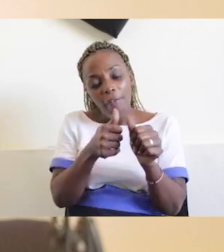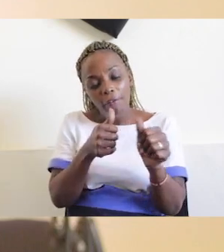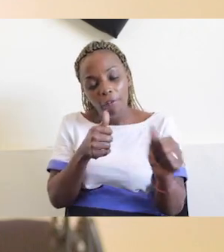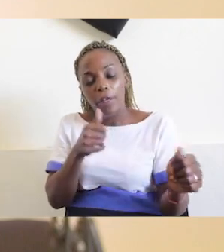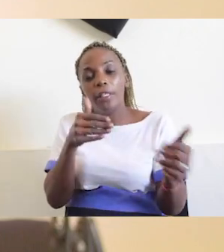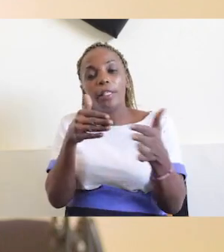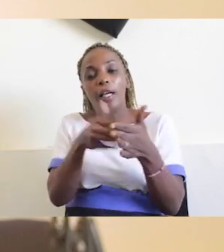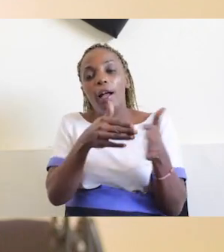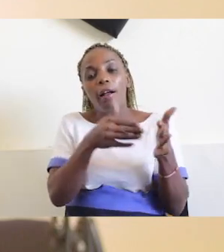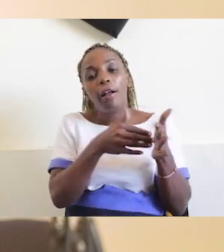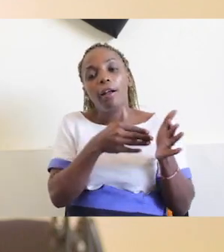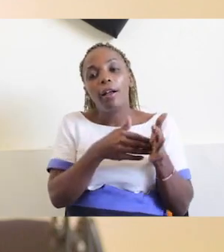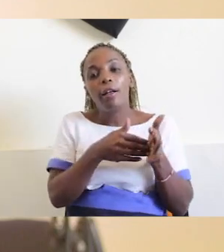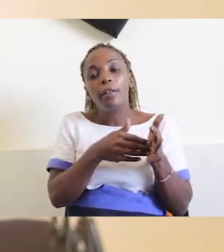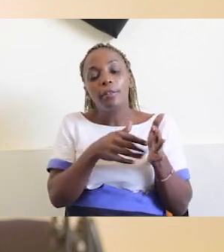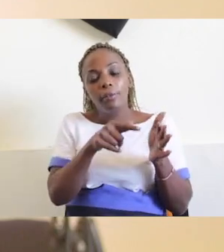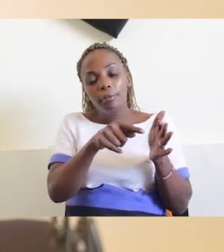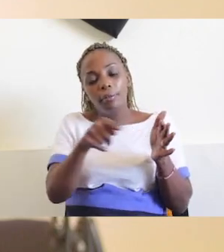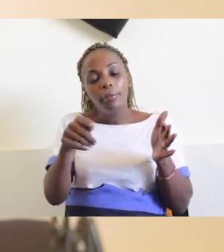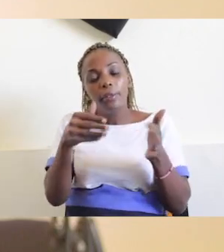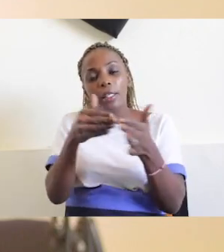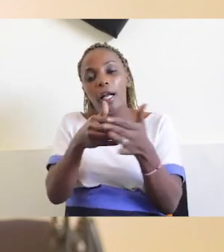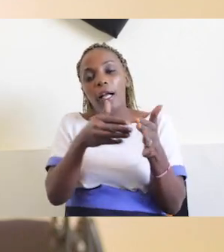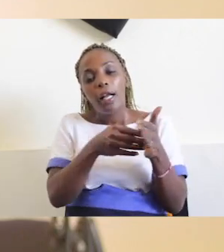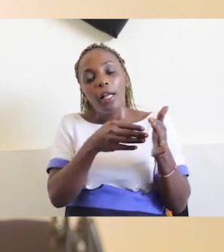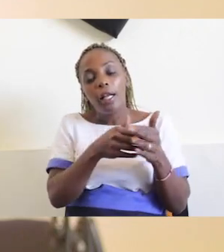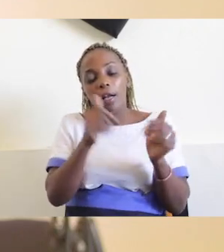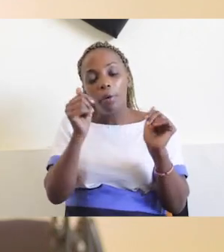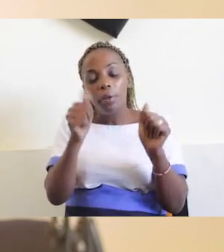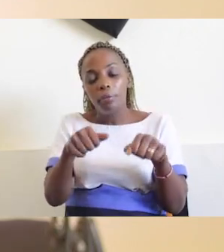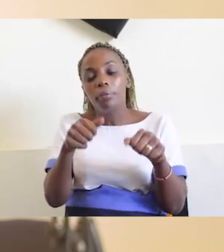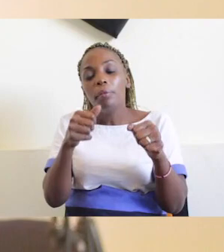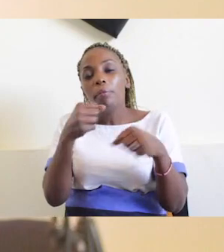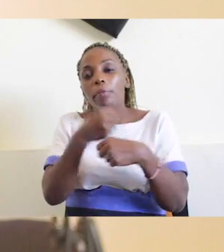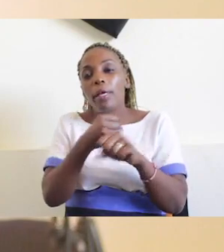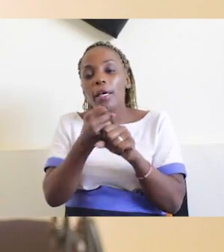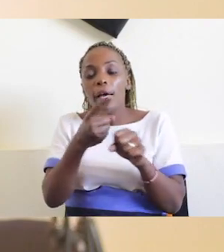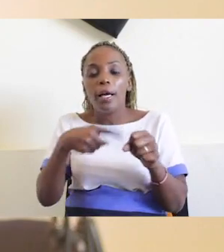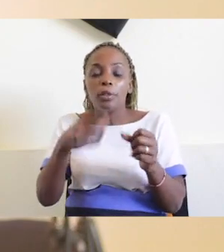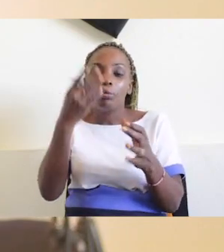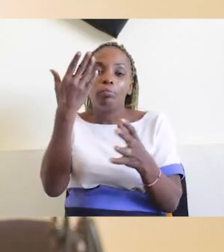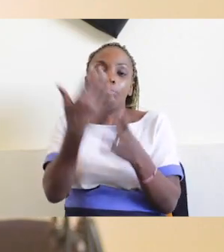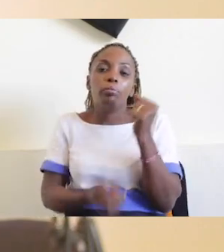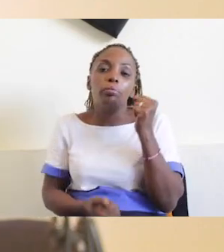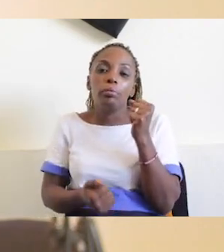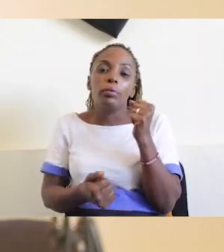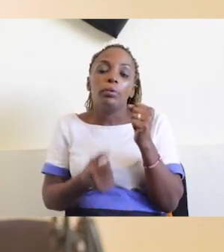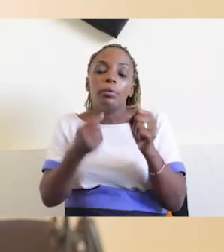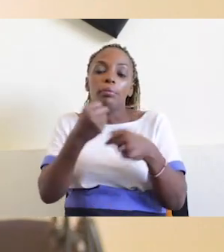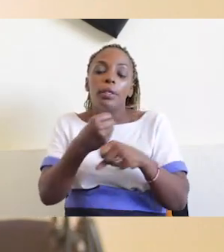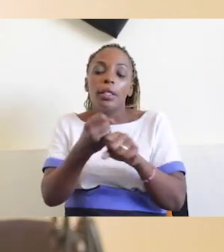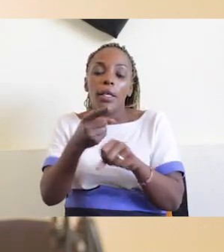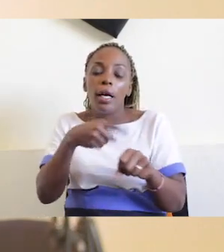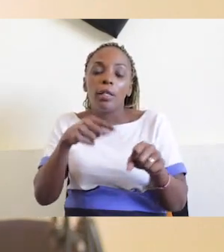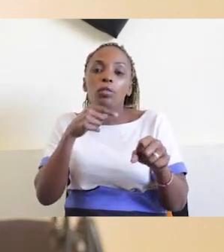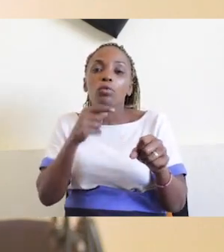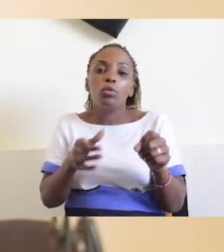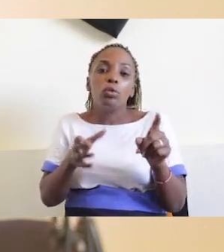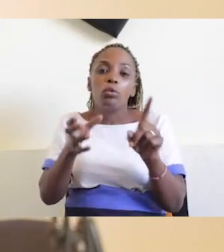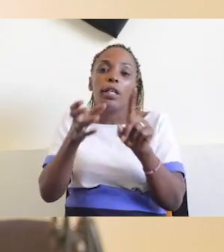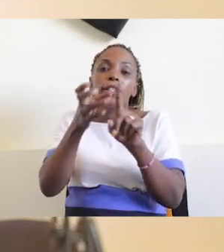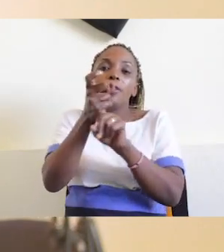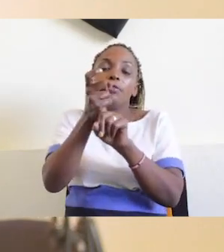avoid those snares that will cause us to perch at a place that will cause us not